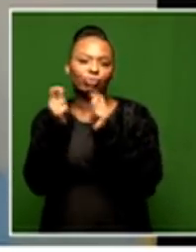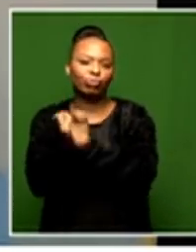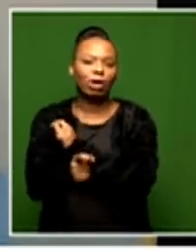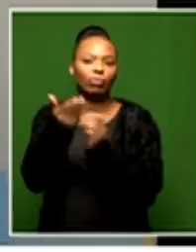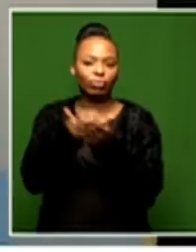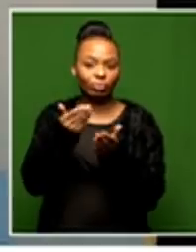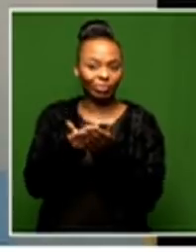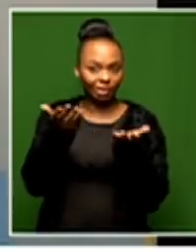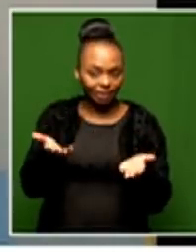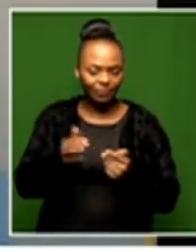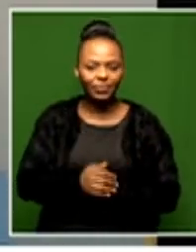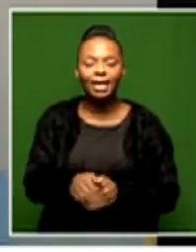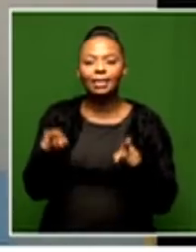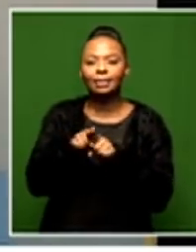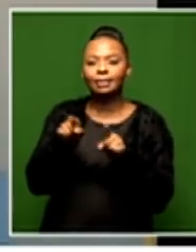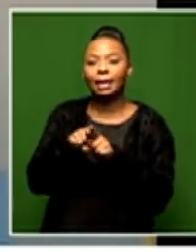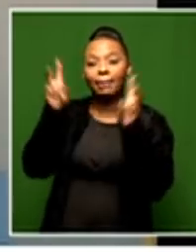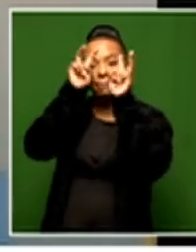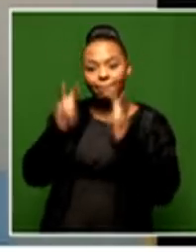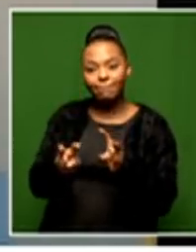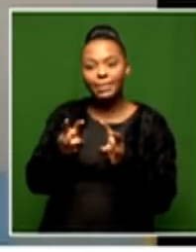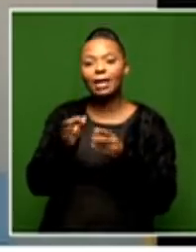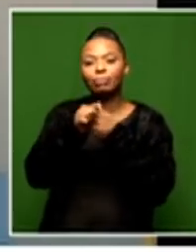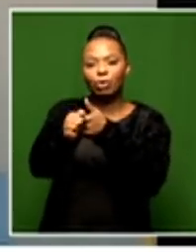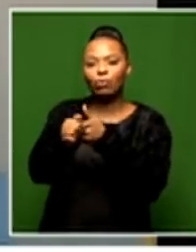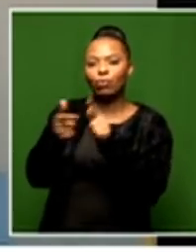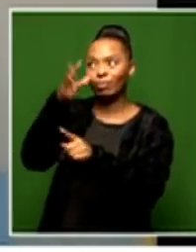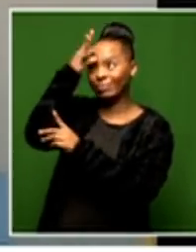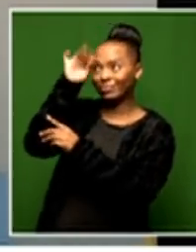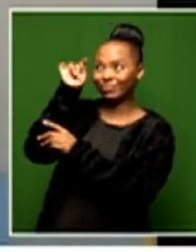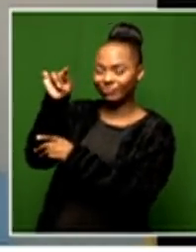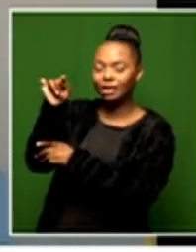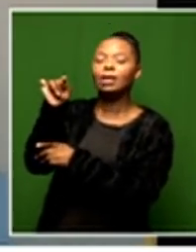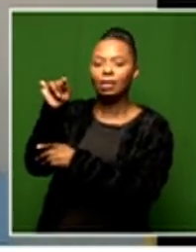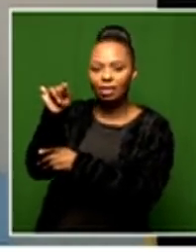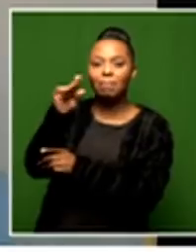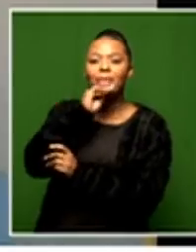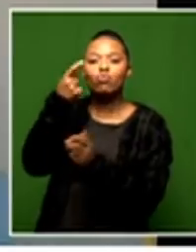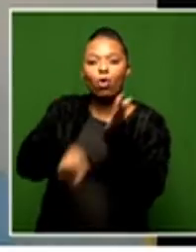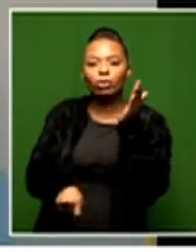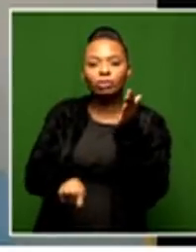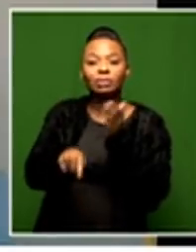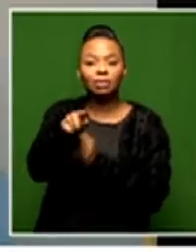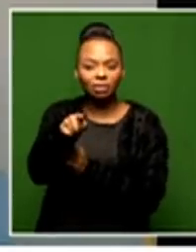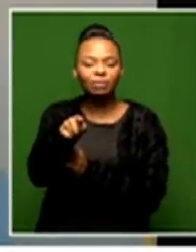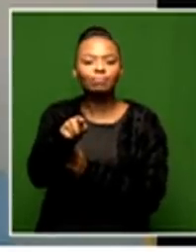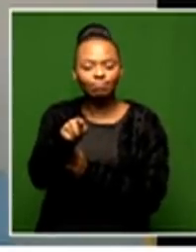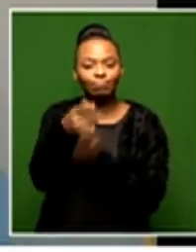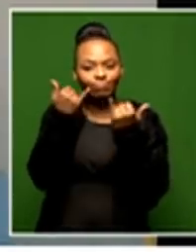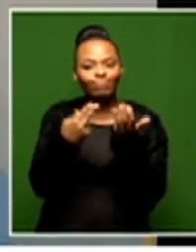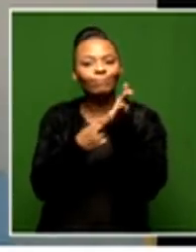The overall guiding policy directed by government is that the costs